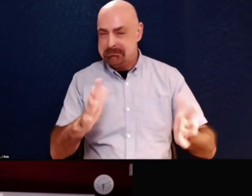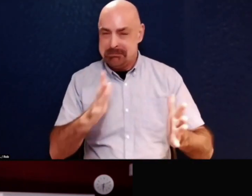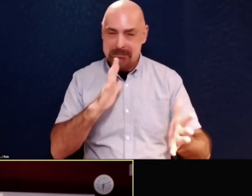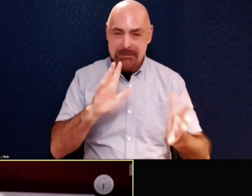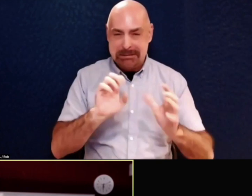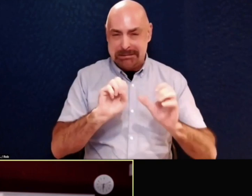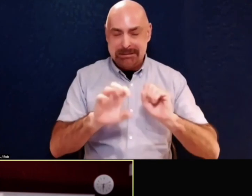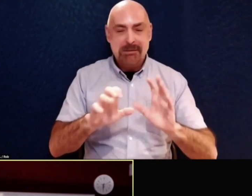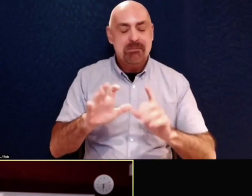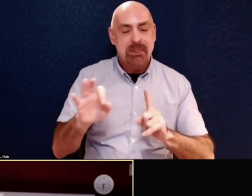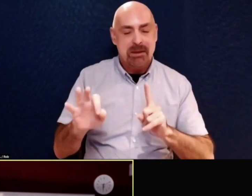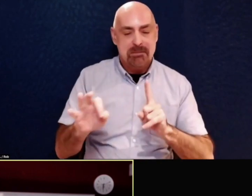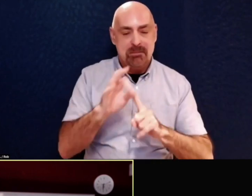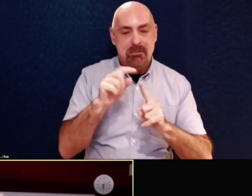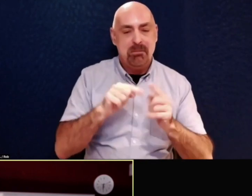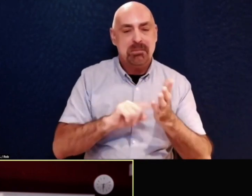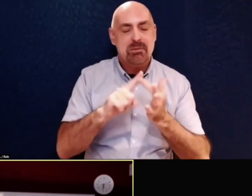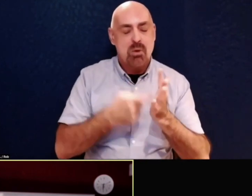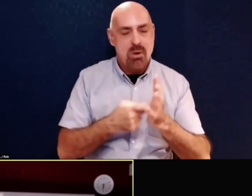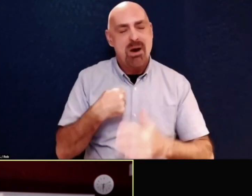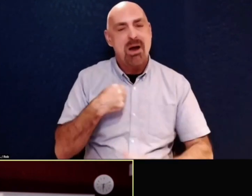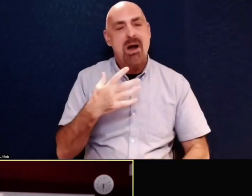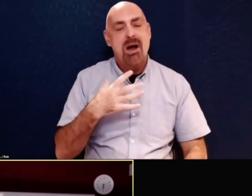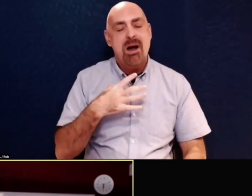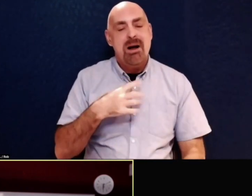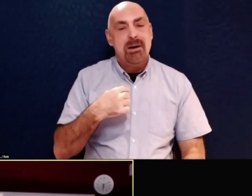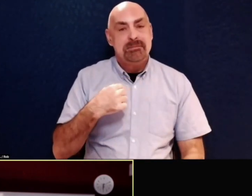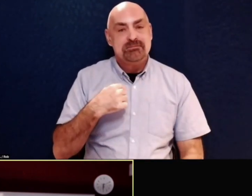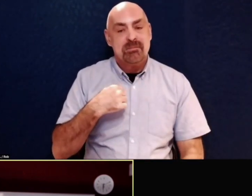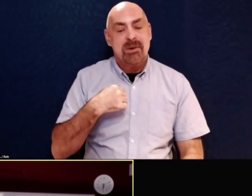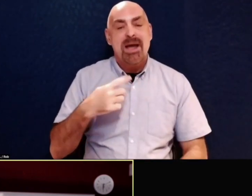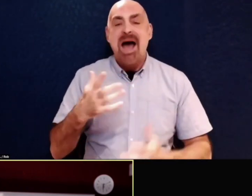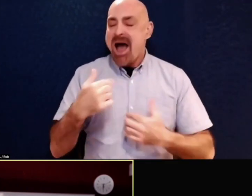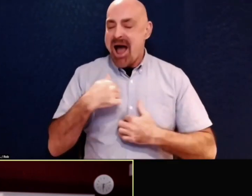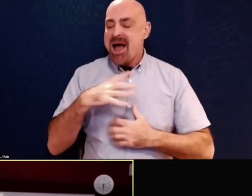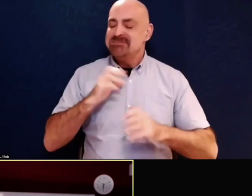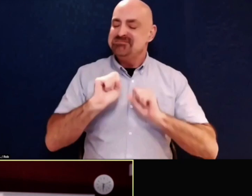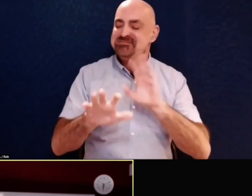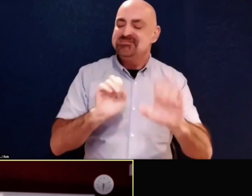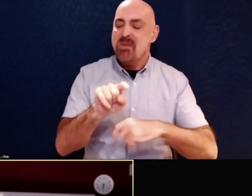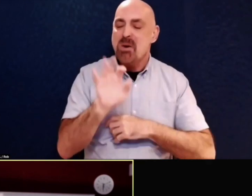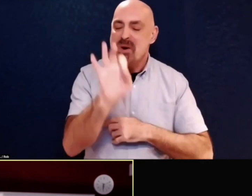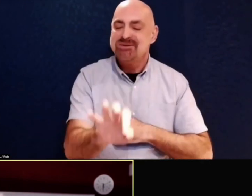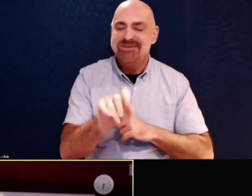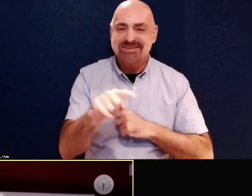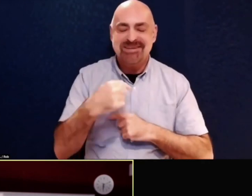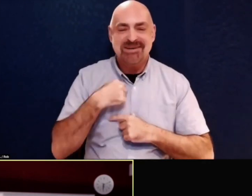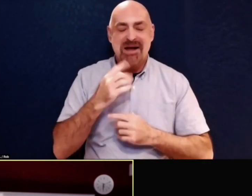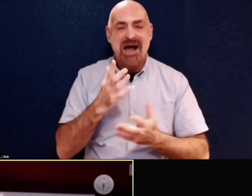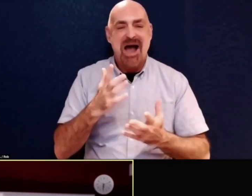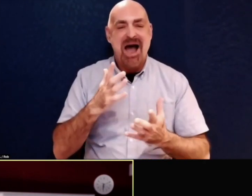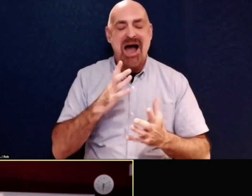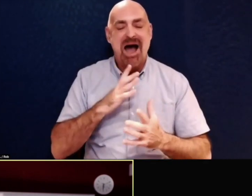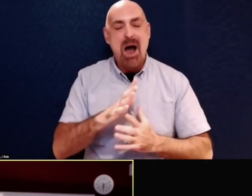might. I'd like to come back to that. I allowed the question through, but allowed the question. I wanted to bring the question